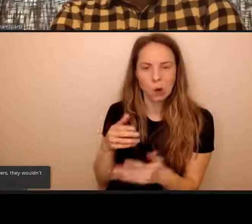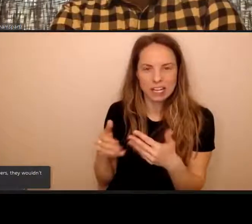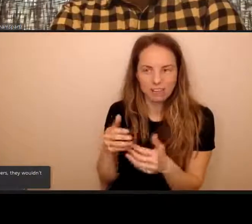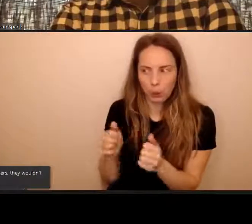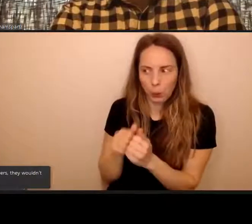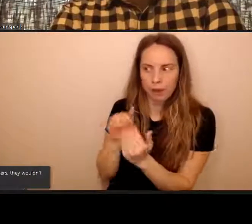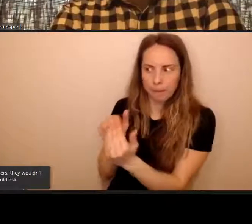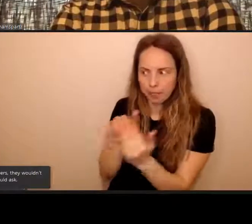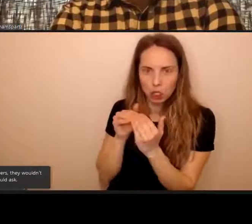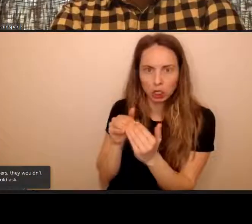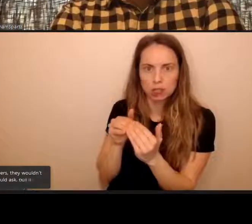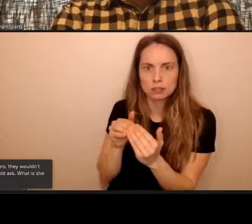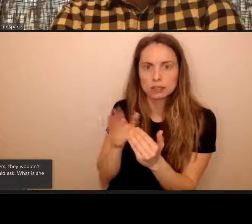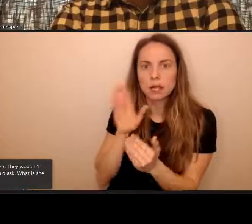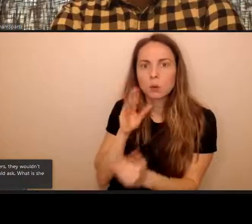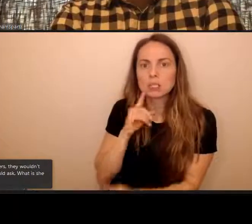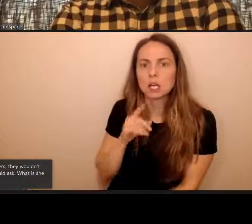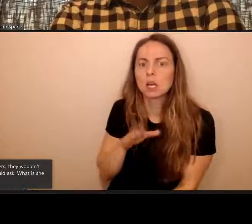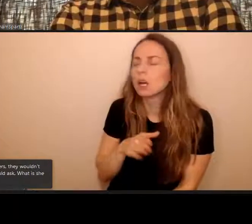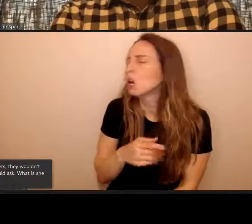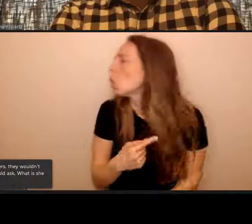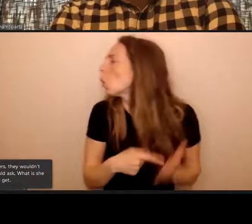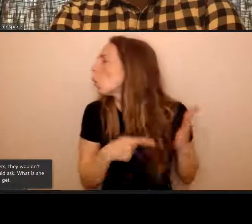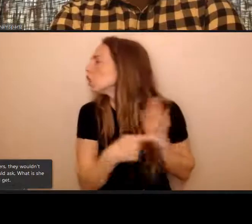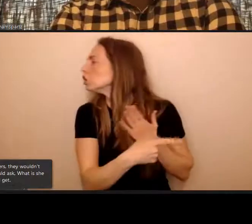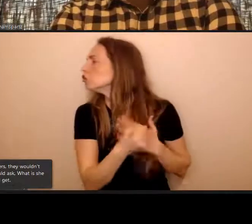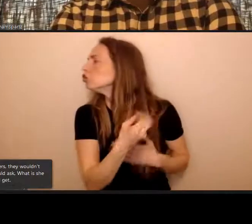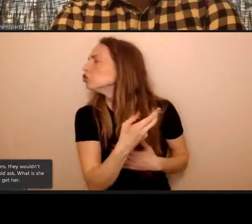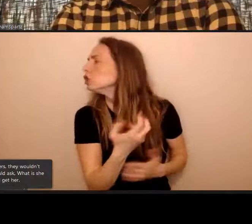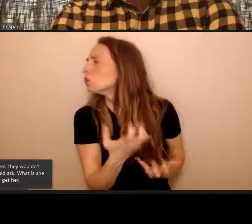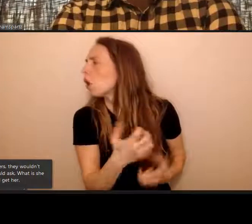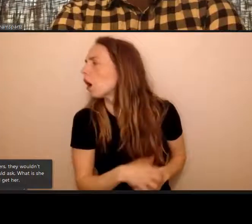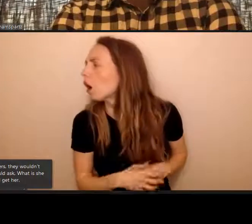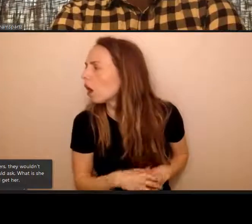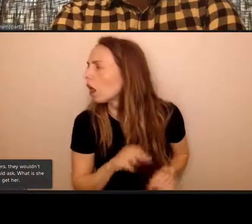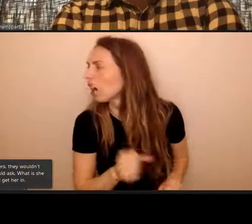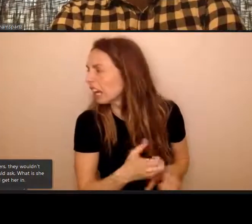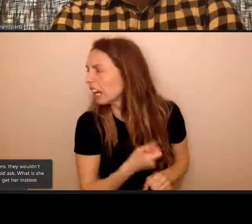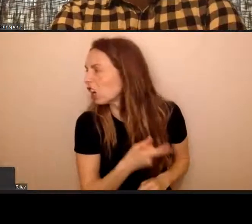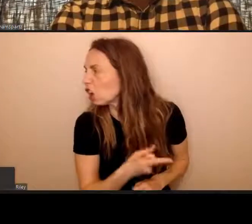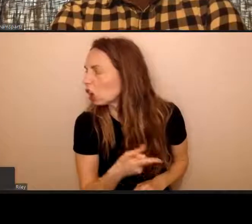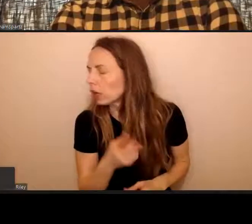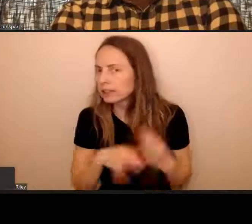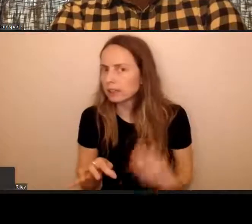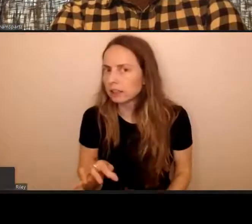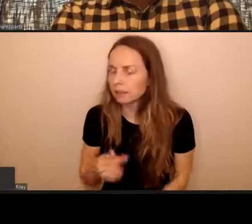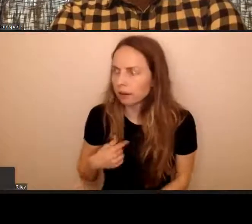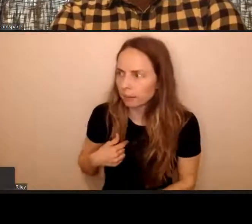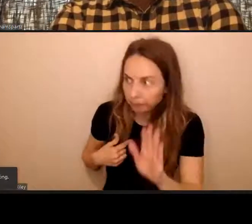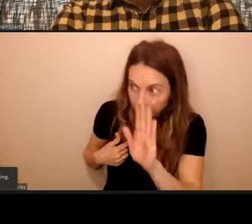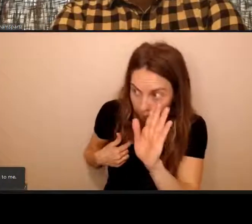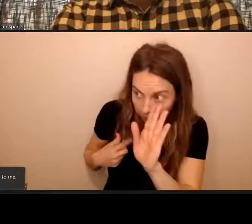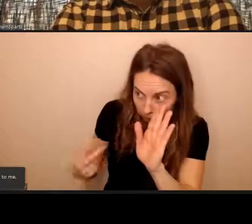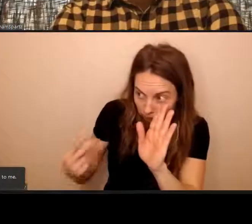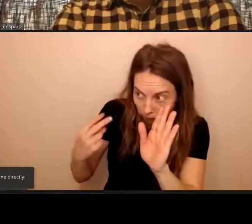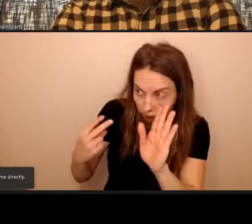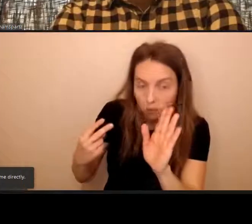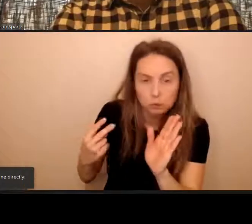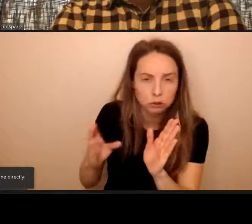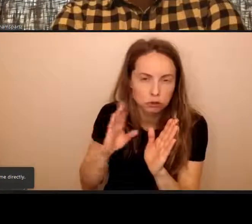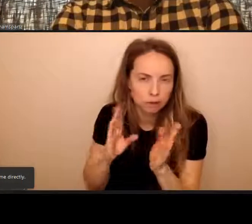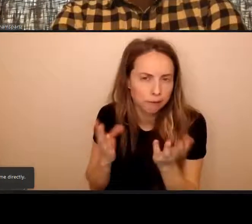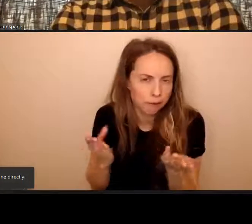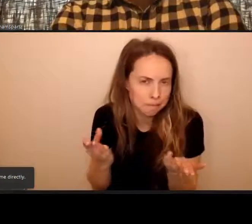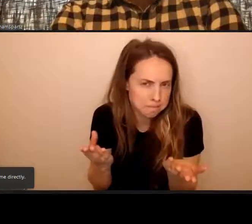directly. They would ask, what does she want? Or, what can I get her, instead of talking to me directly.